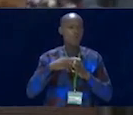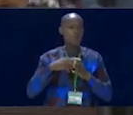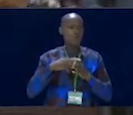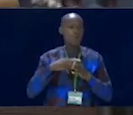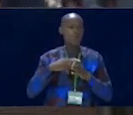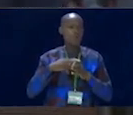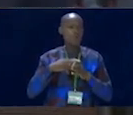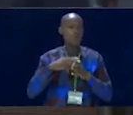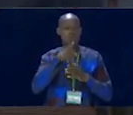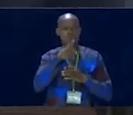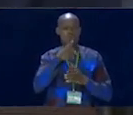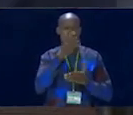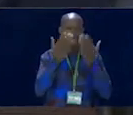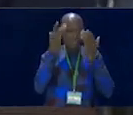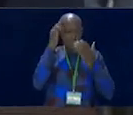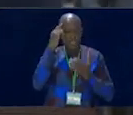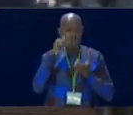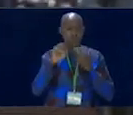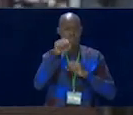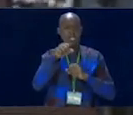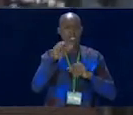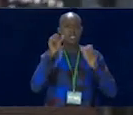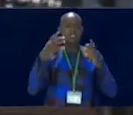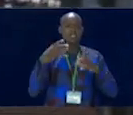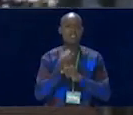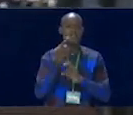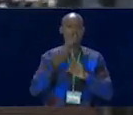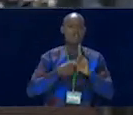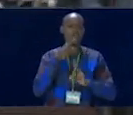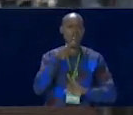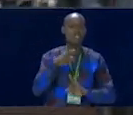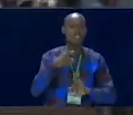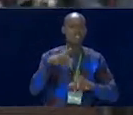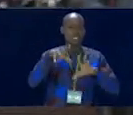Receive your healing. Receive your divine touch.